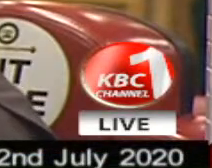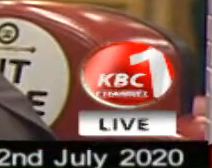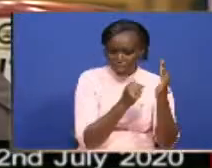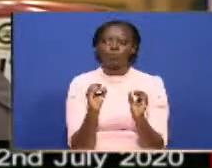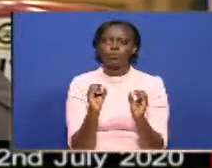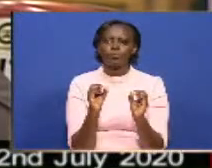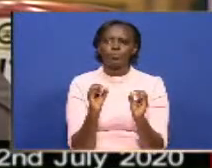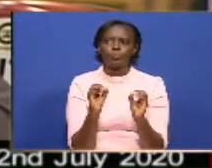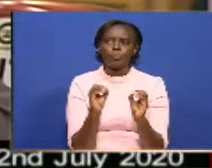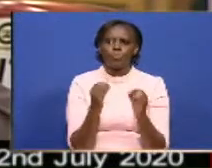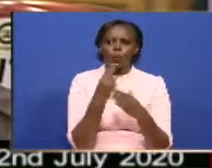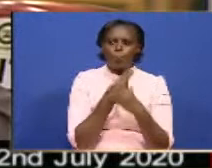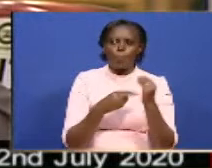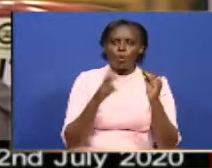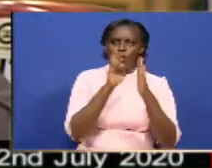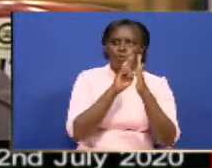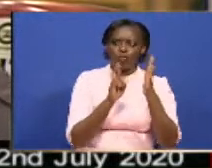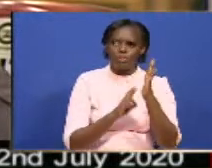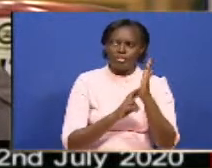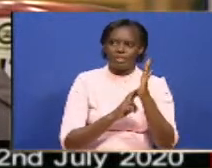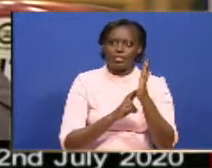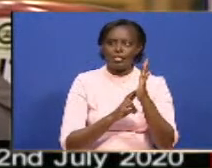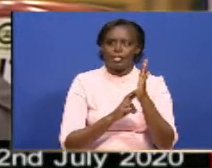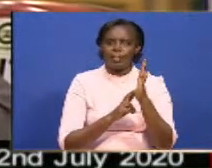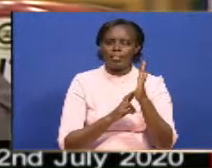bold regulations